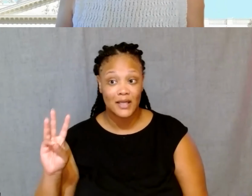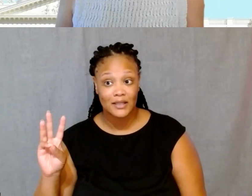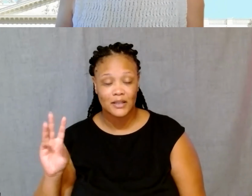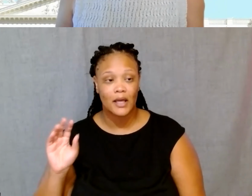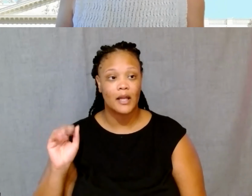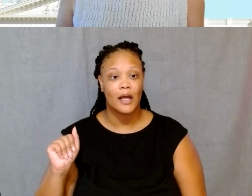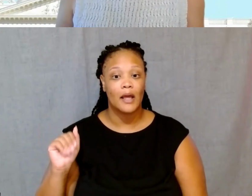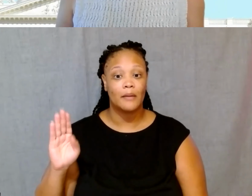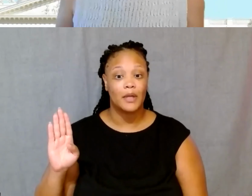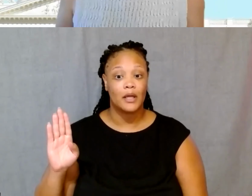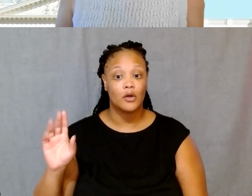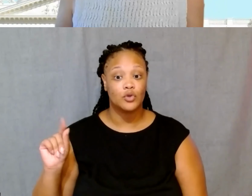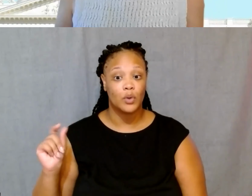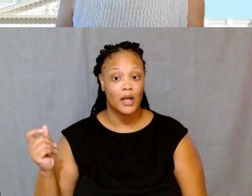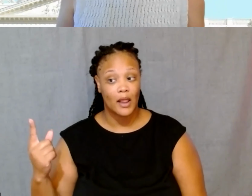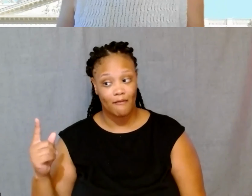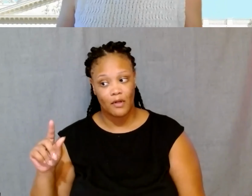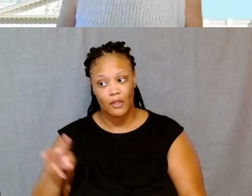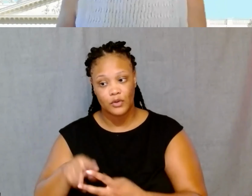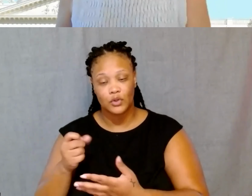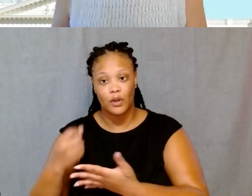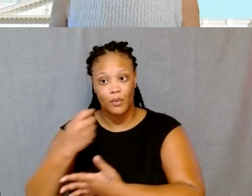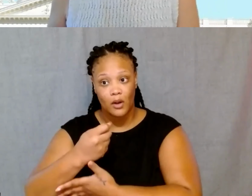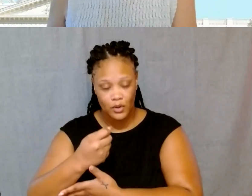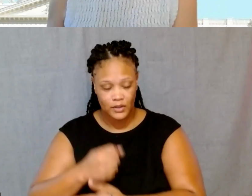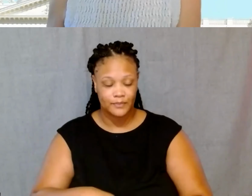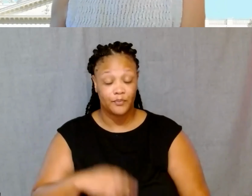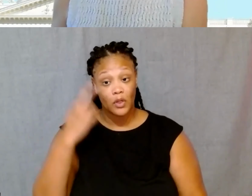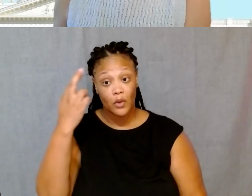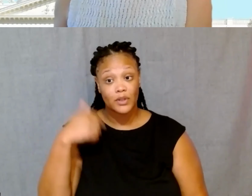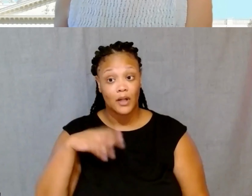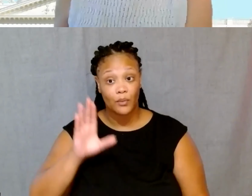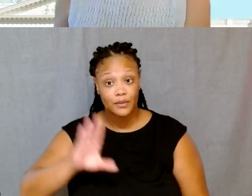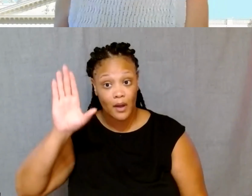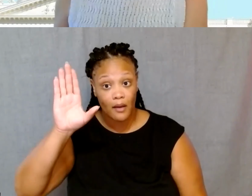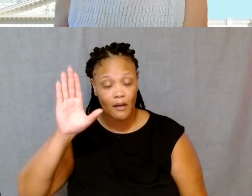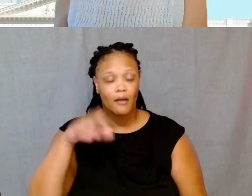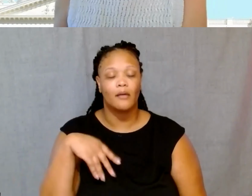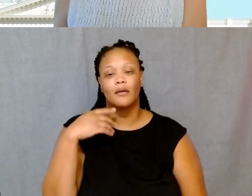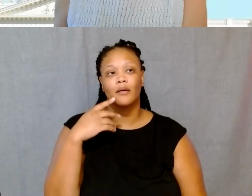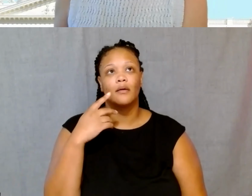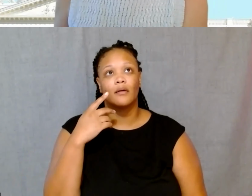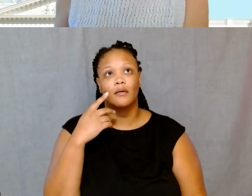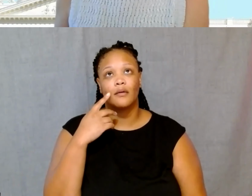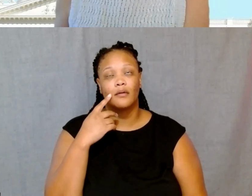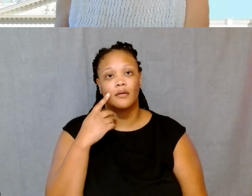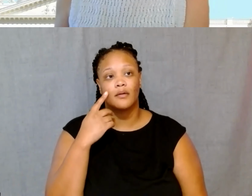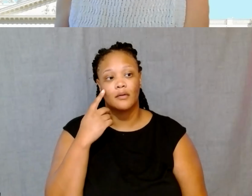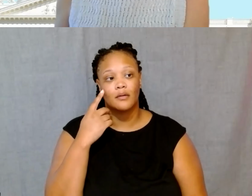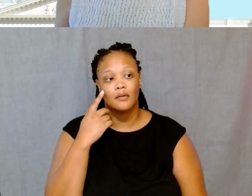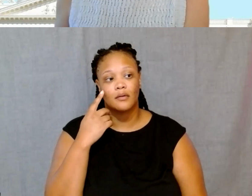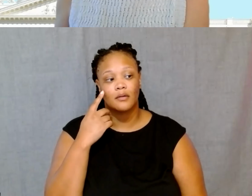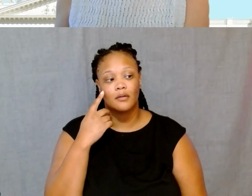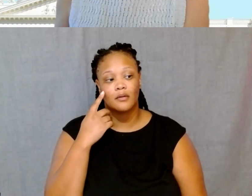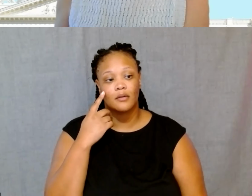were priorities. But getting to why I raised my hand, this is more Nina raising